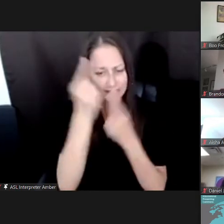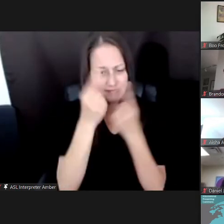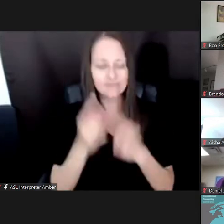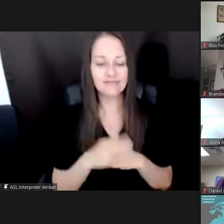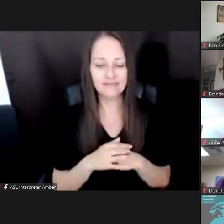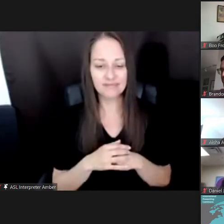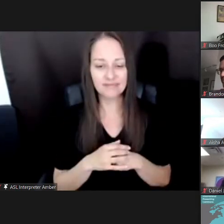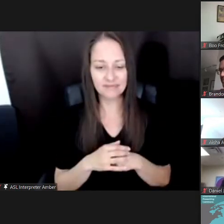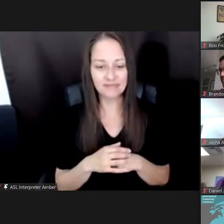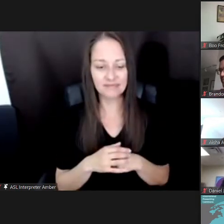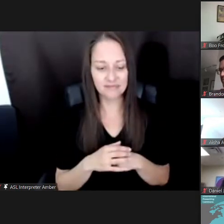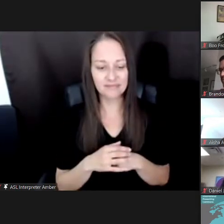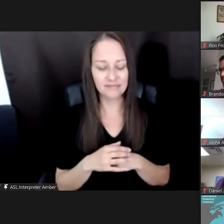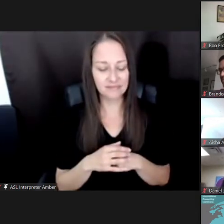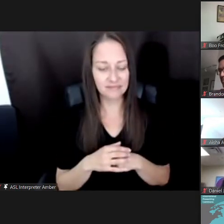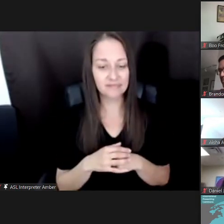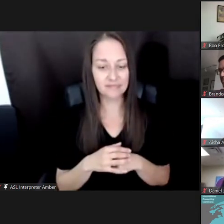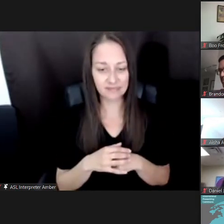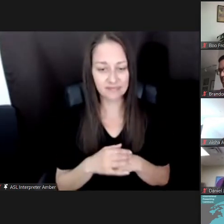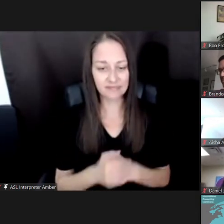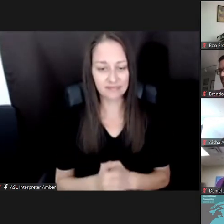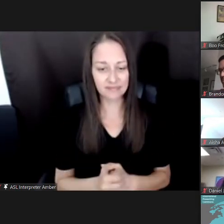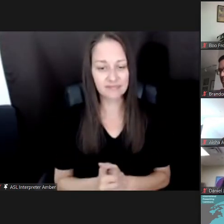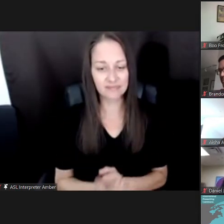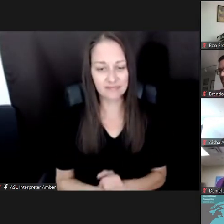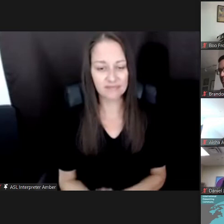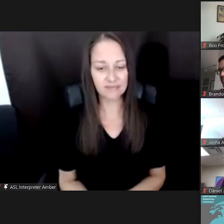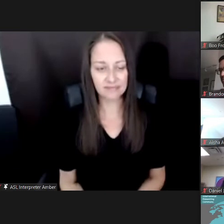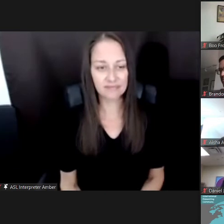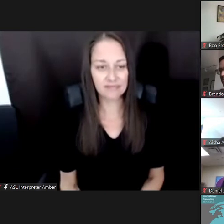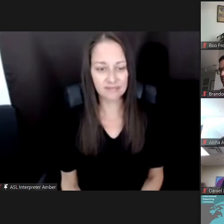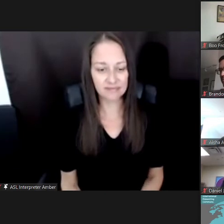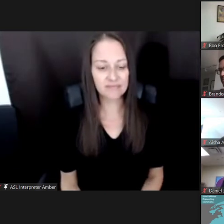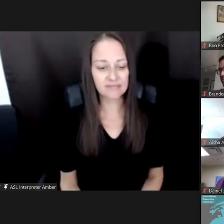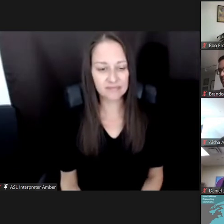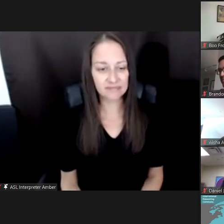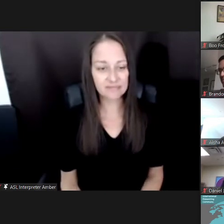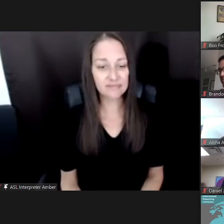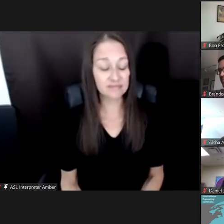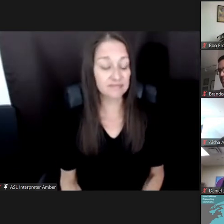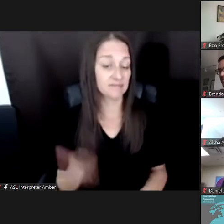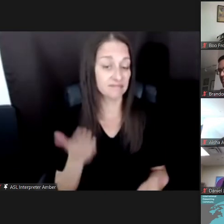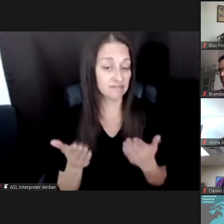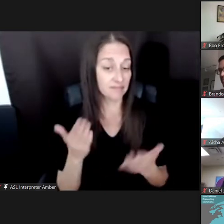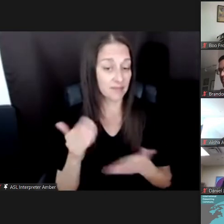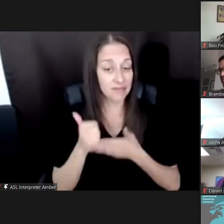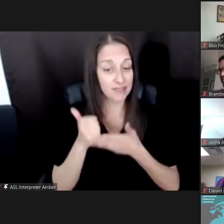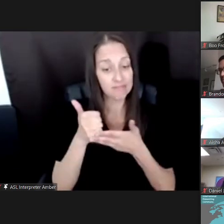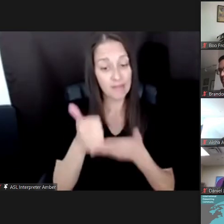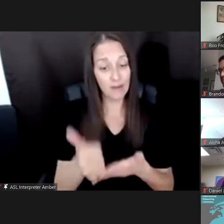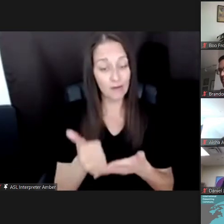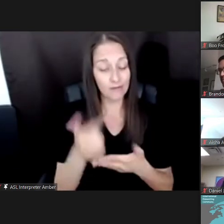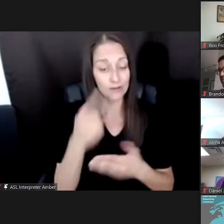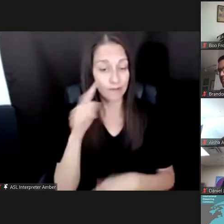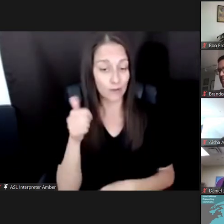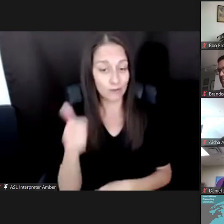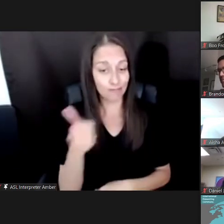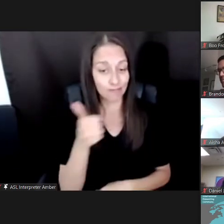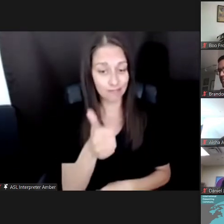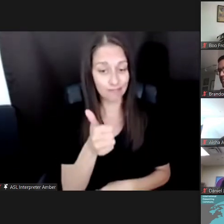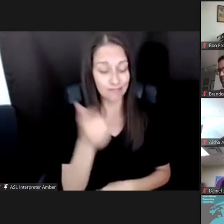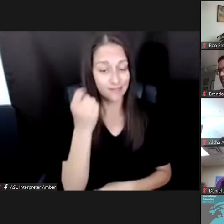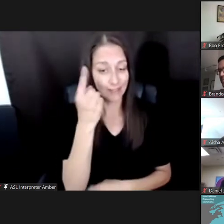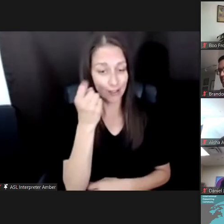in deciding or figuring out your place in the